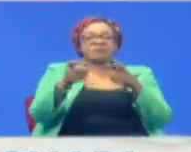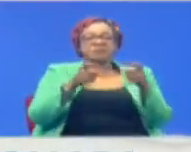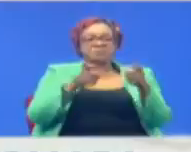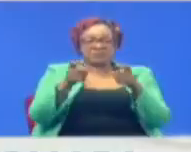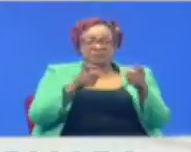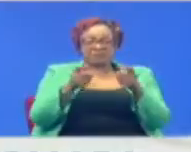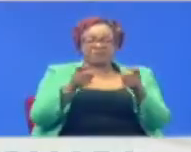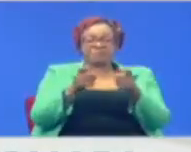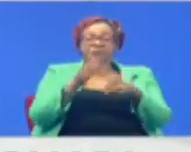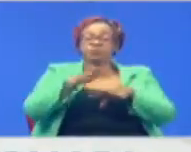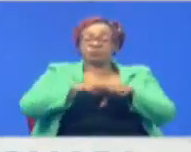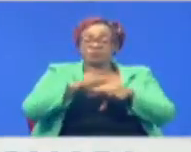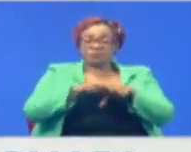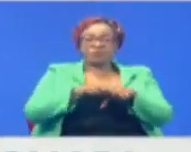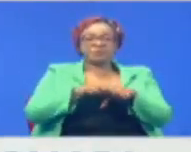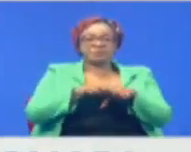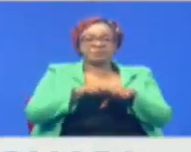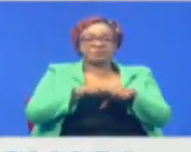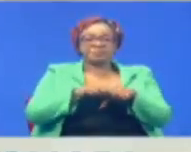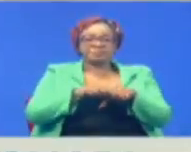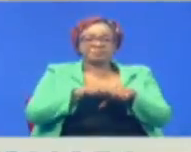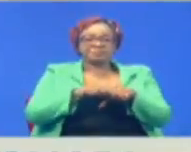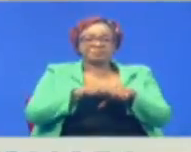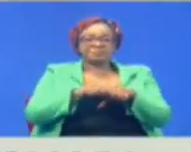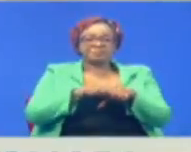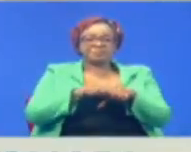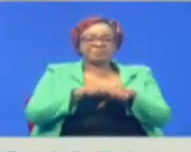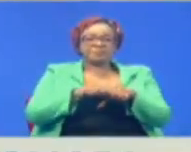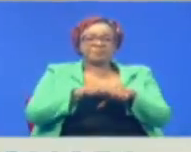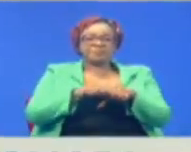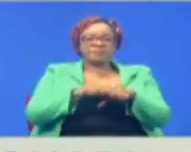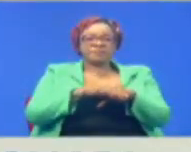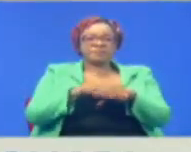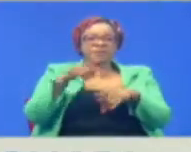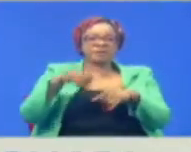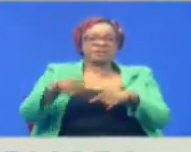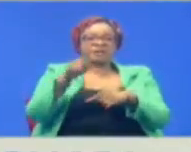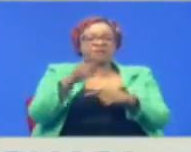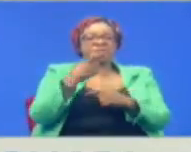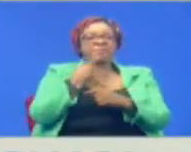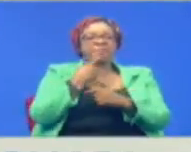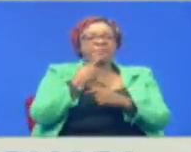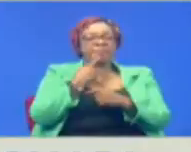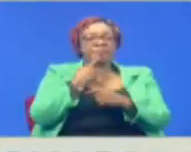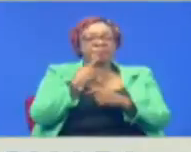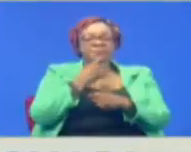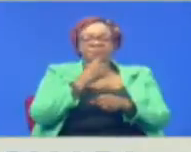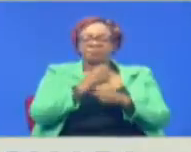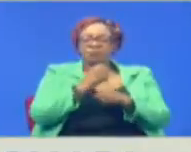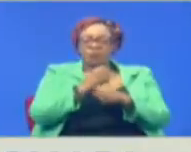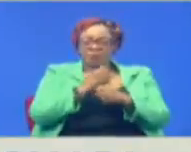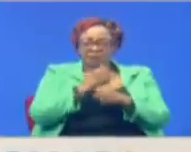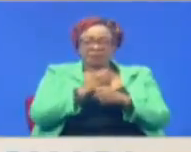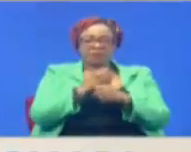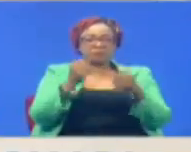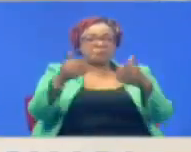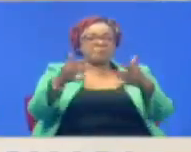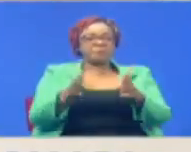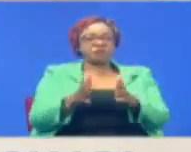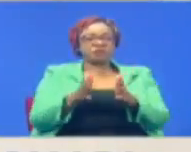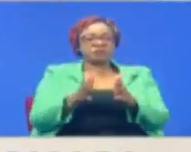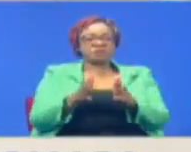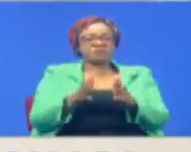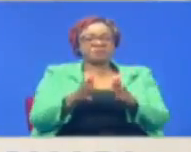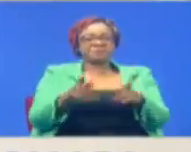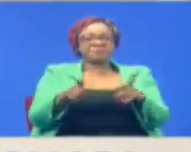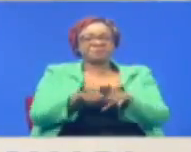generous or so considerate of us. Wanjiku anakiri kwamba Kazi ya kuhudumu katika mochari kama